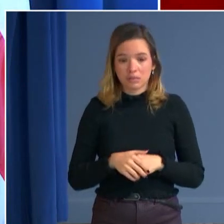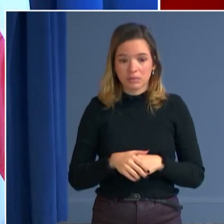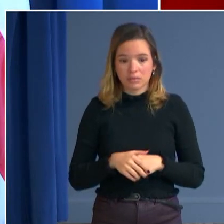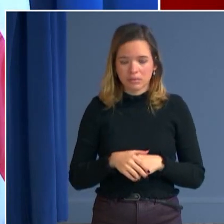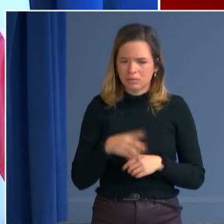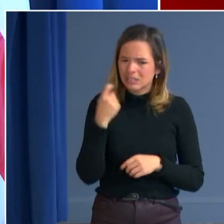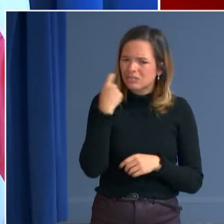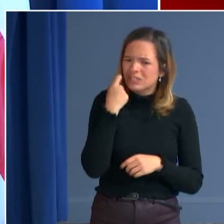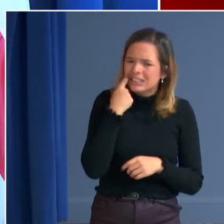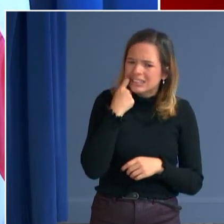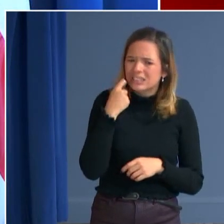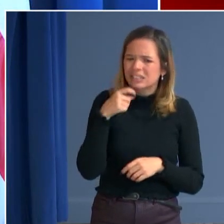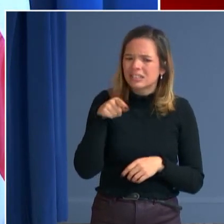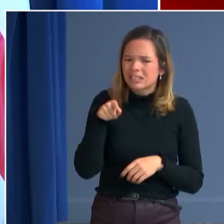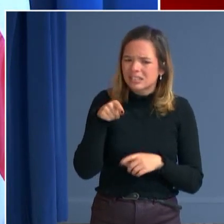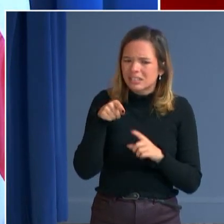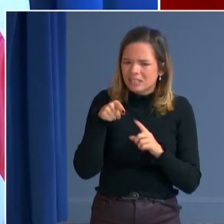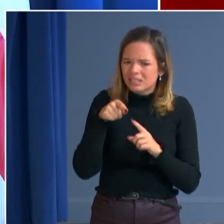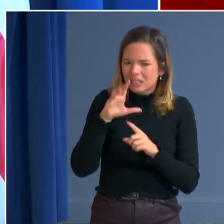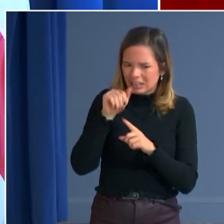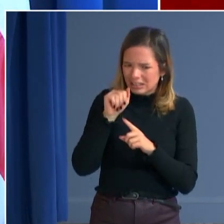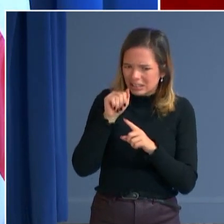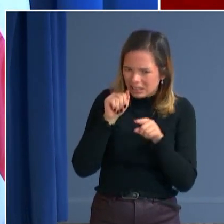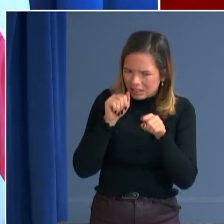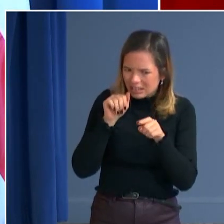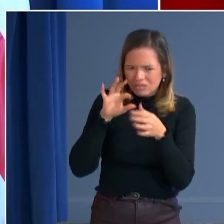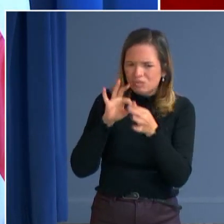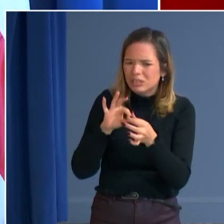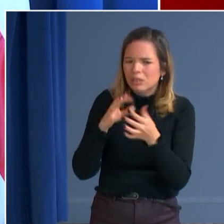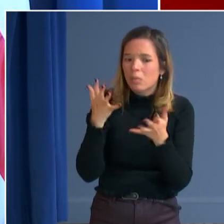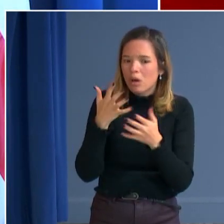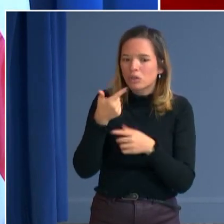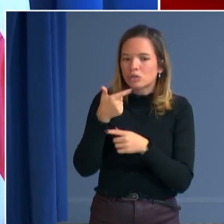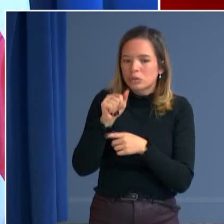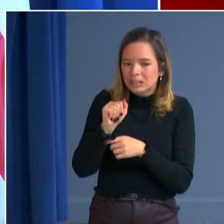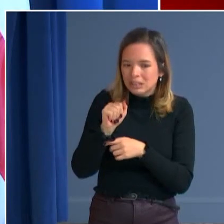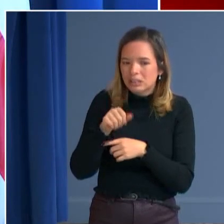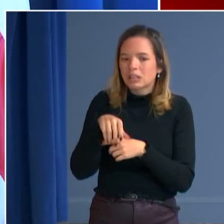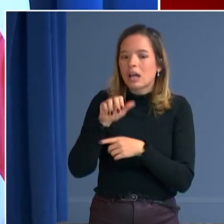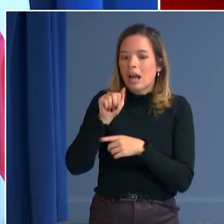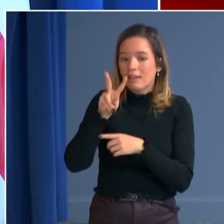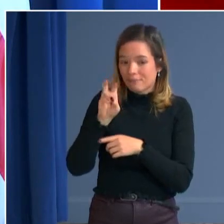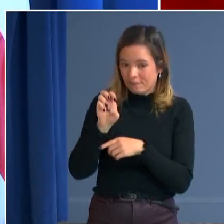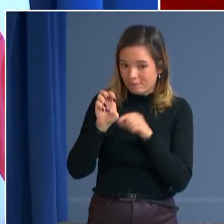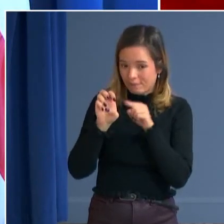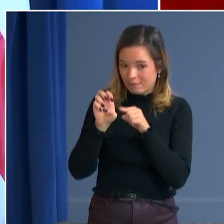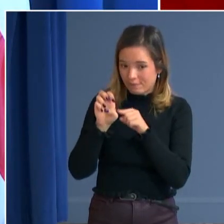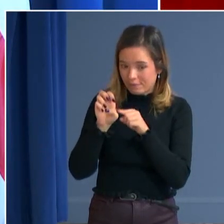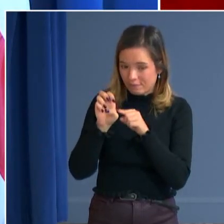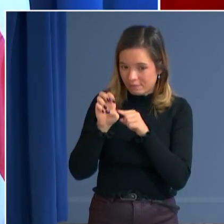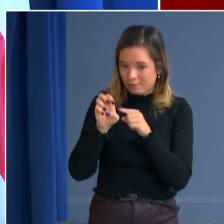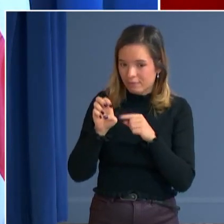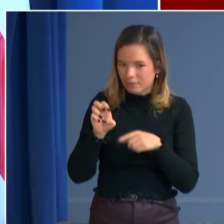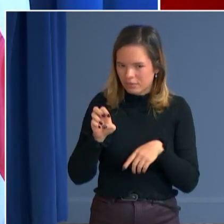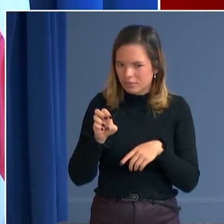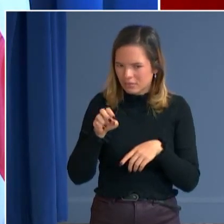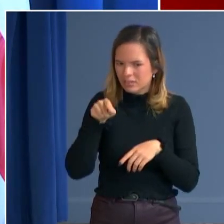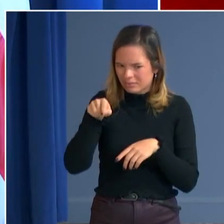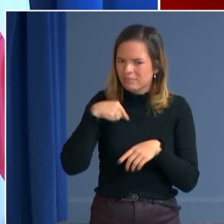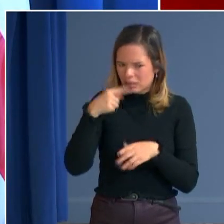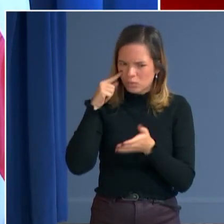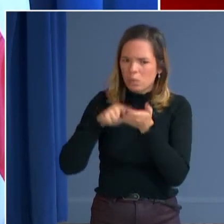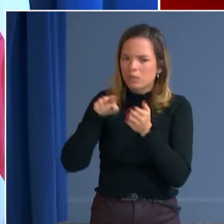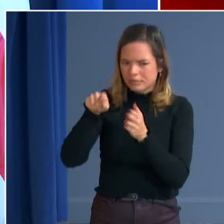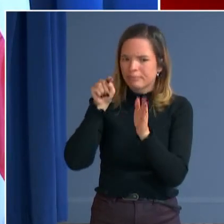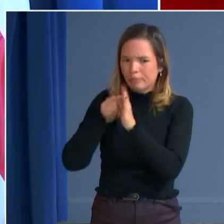domestic case inside of a car. I mean, we see things like that happen. I think the issue is the availability of firearms